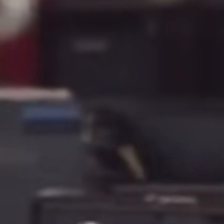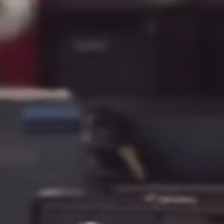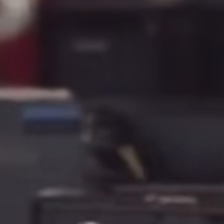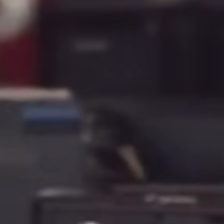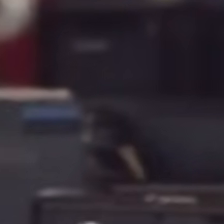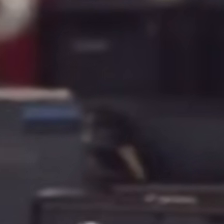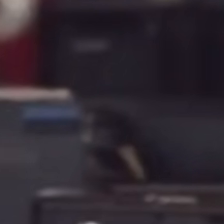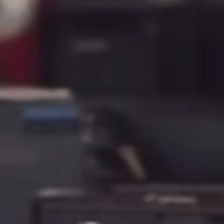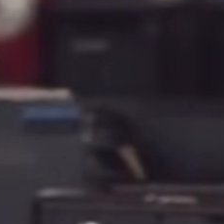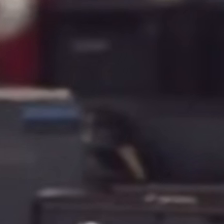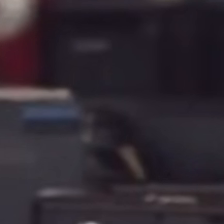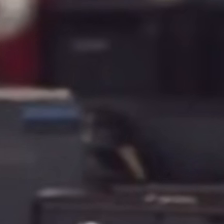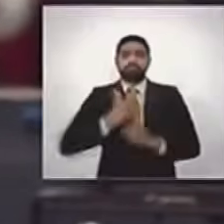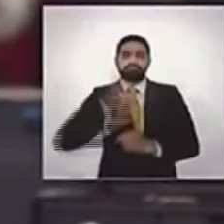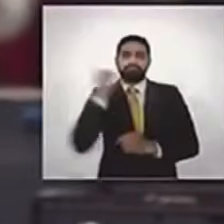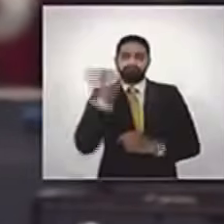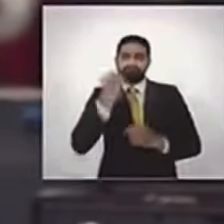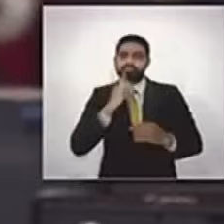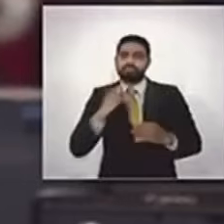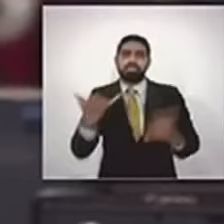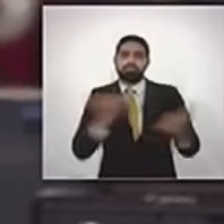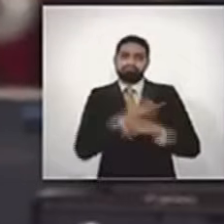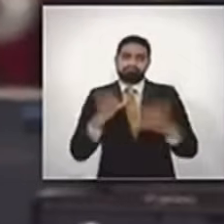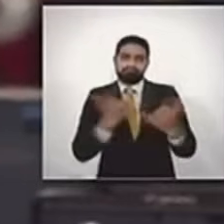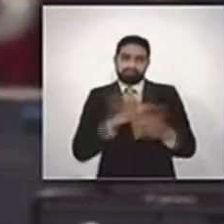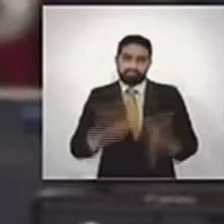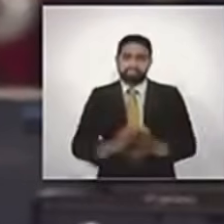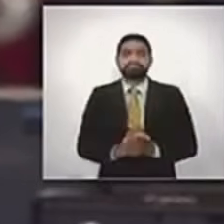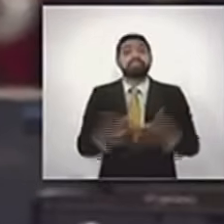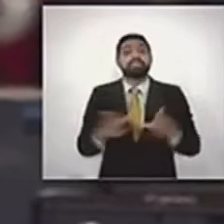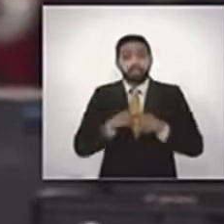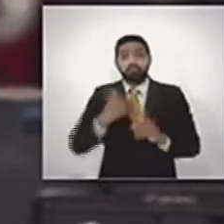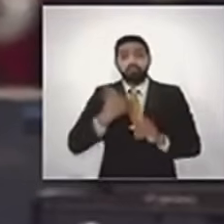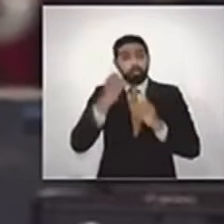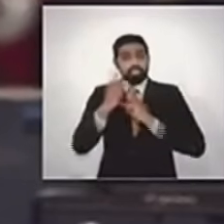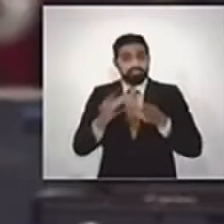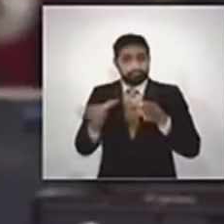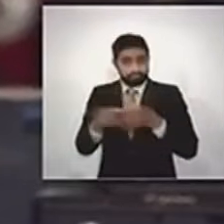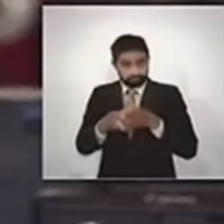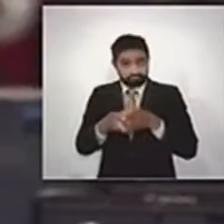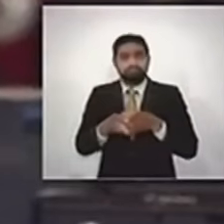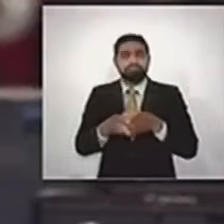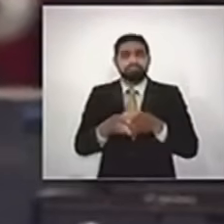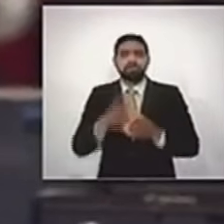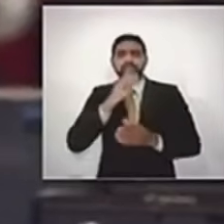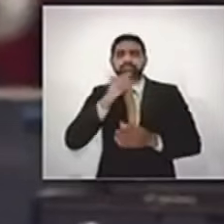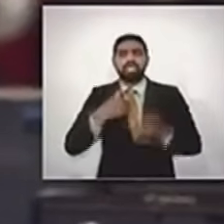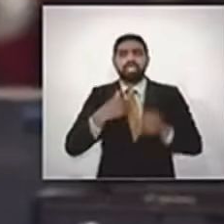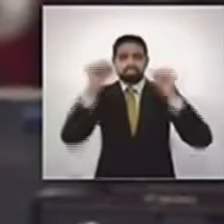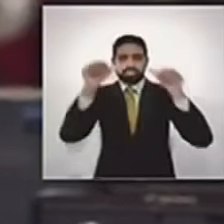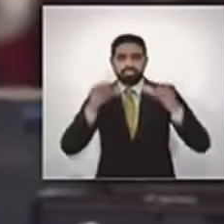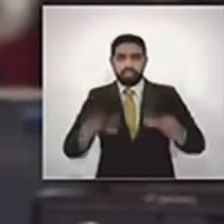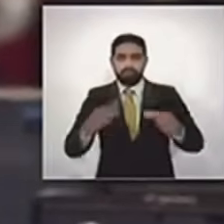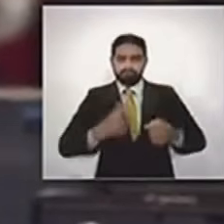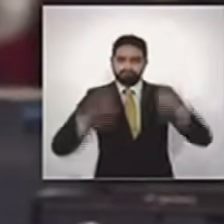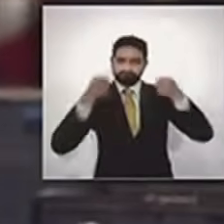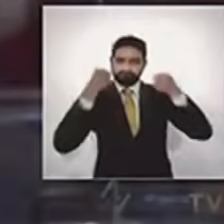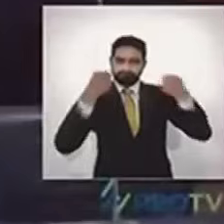debates, parliamentarians of the Samaga Jana Balawegi held placards and protested against these